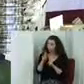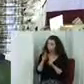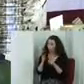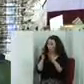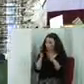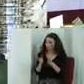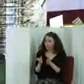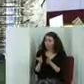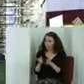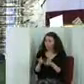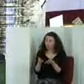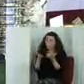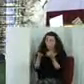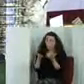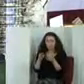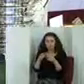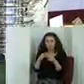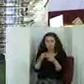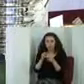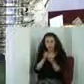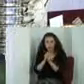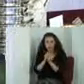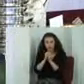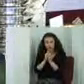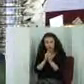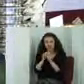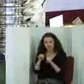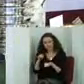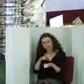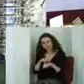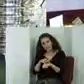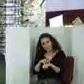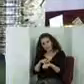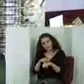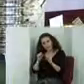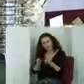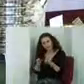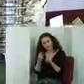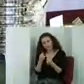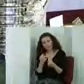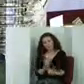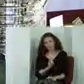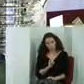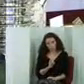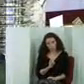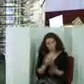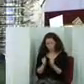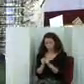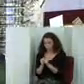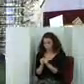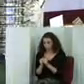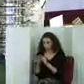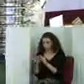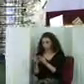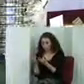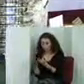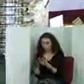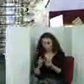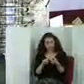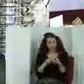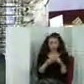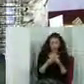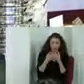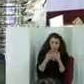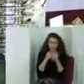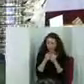blessing. It's a time when you can come alone, with loved ones, friends, family,